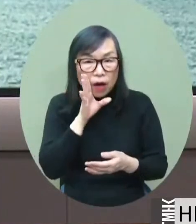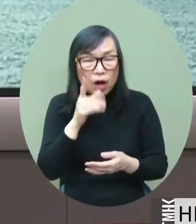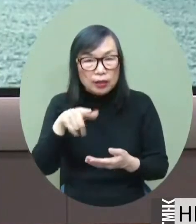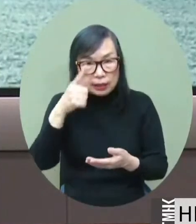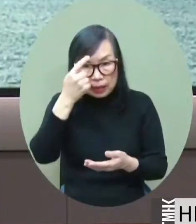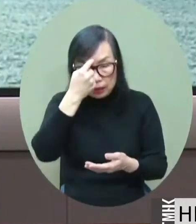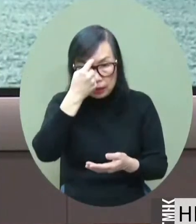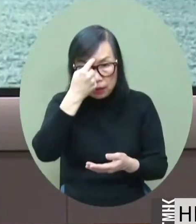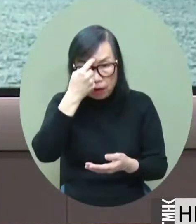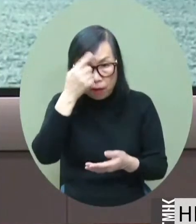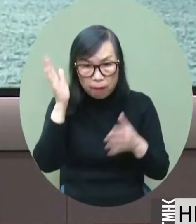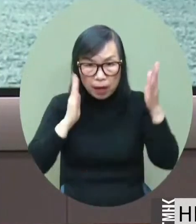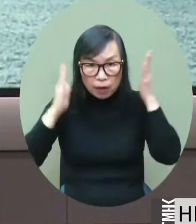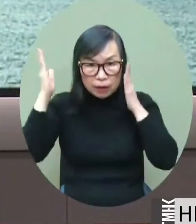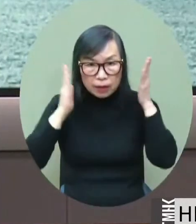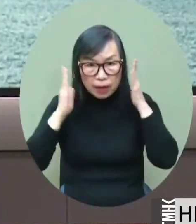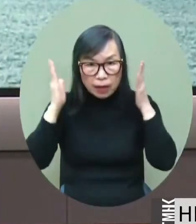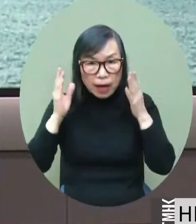Thailand,